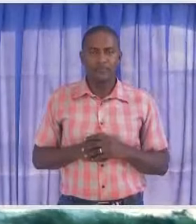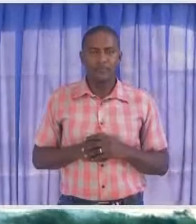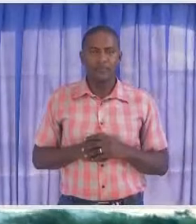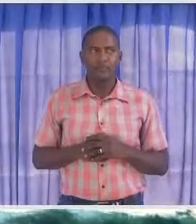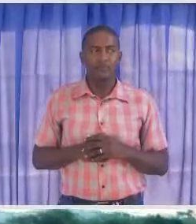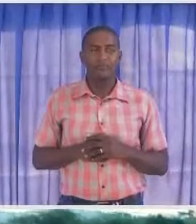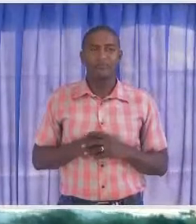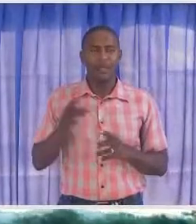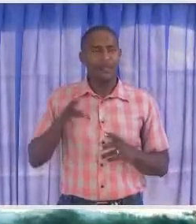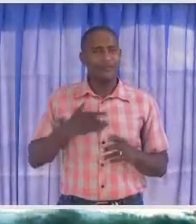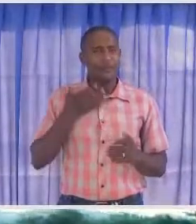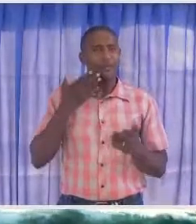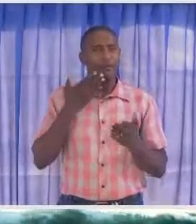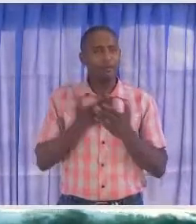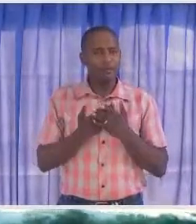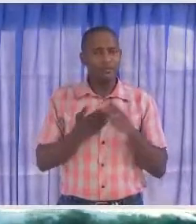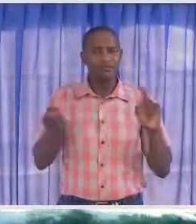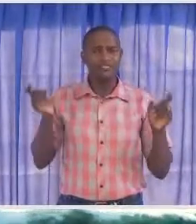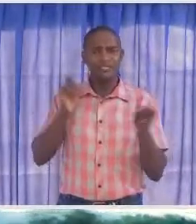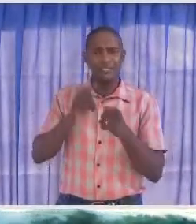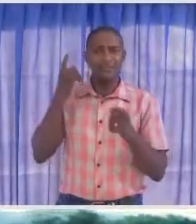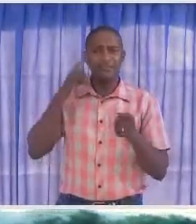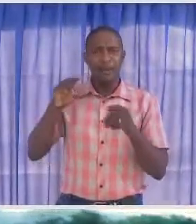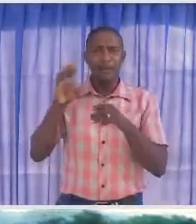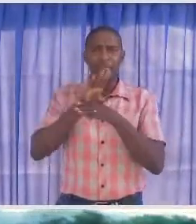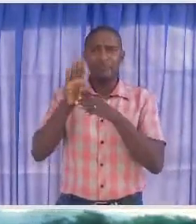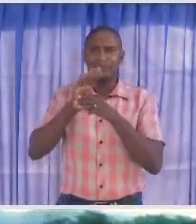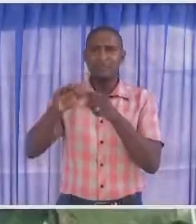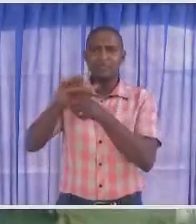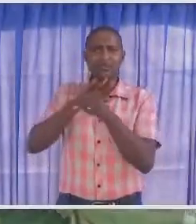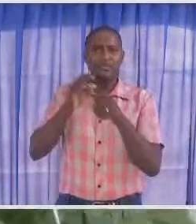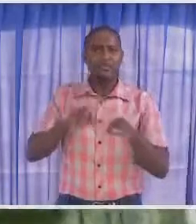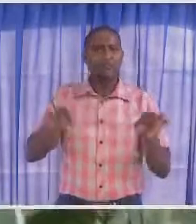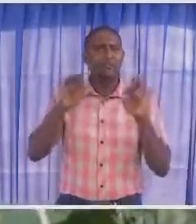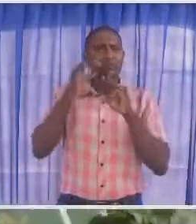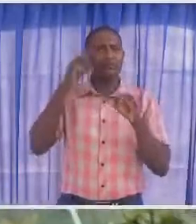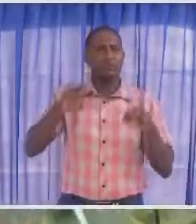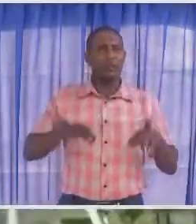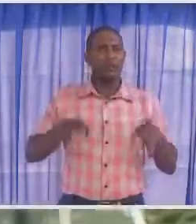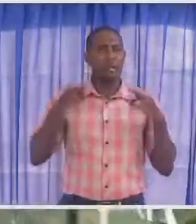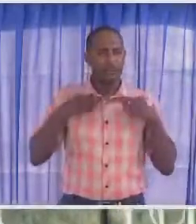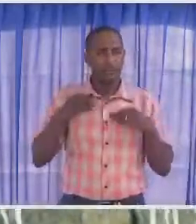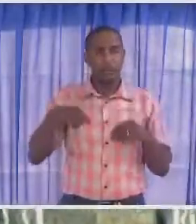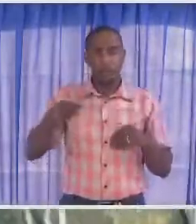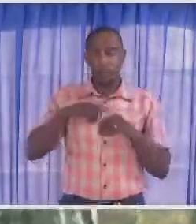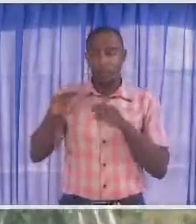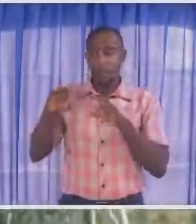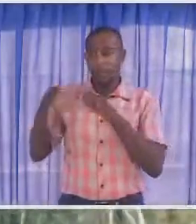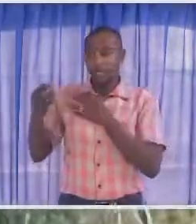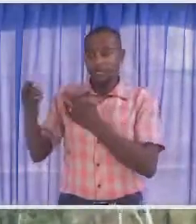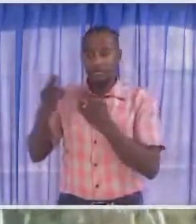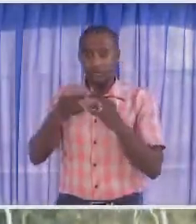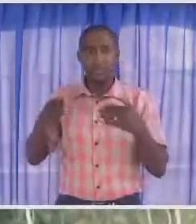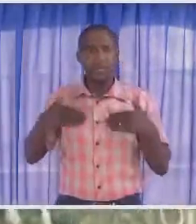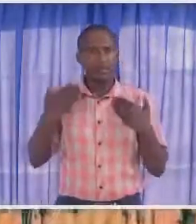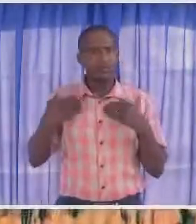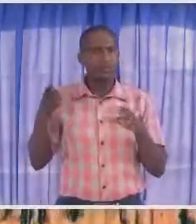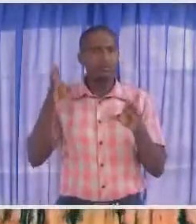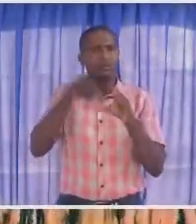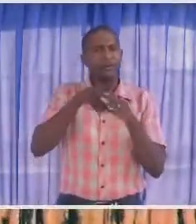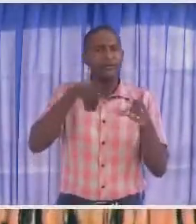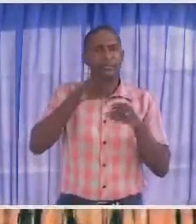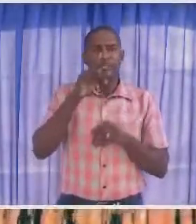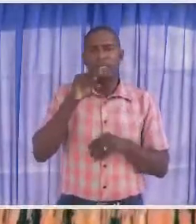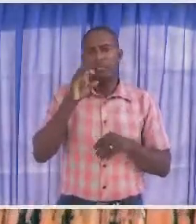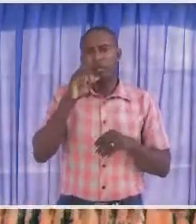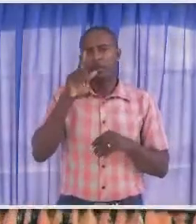It feels good to be training for an industry that is essential to life. My classmates and I are happy to be a part of the Agro-Processing and Business